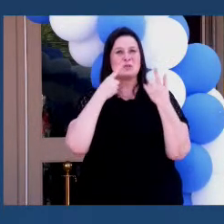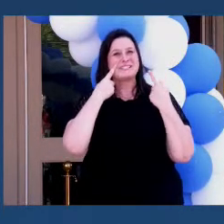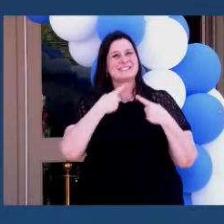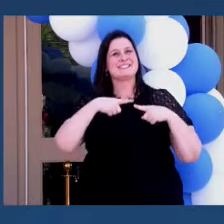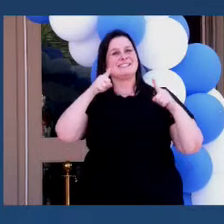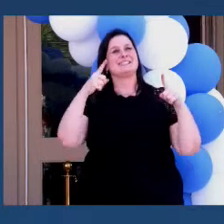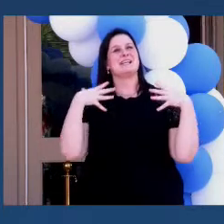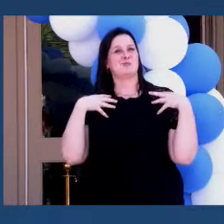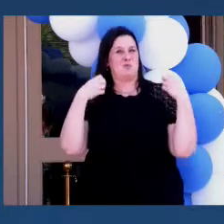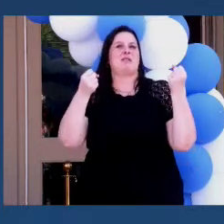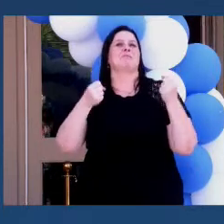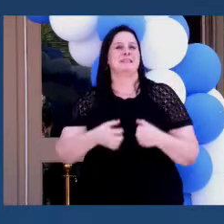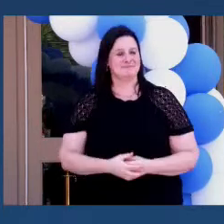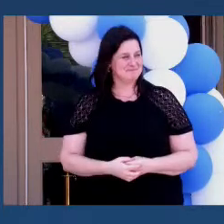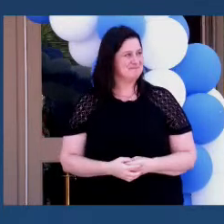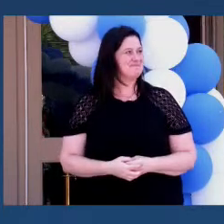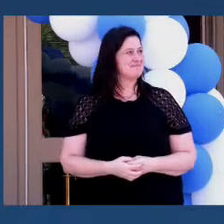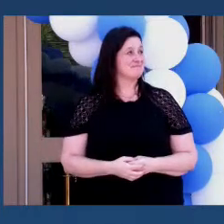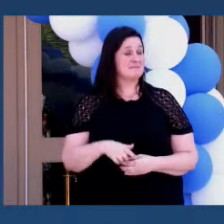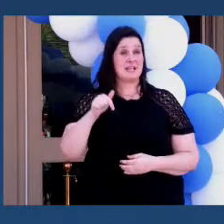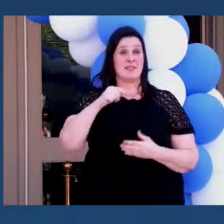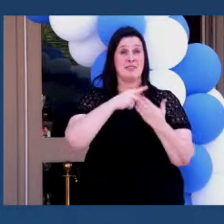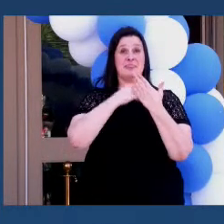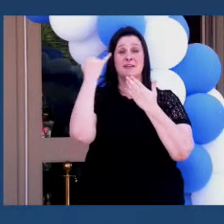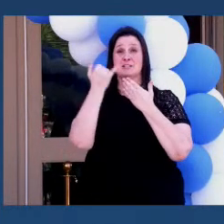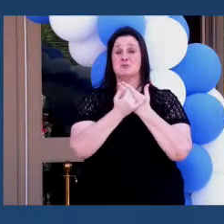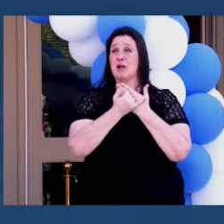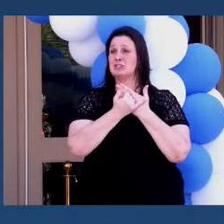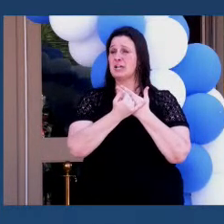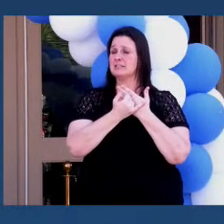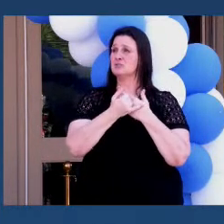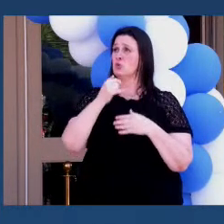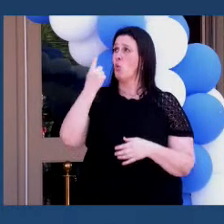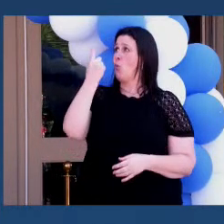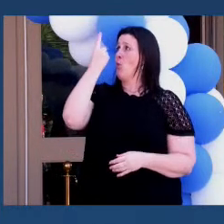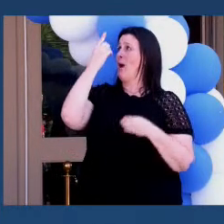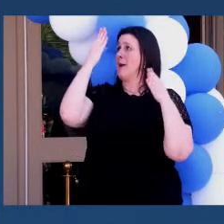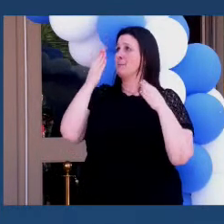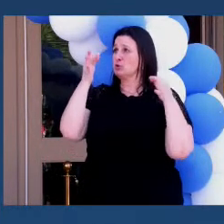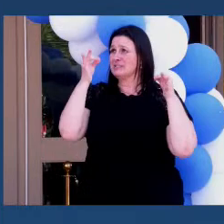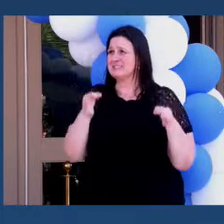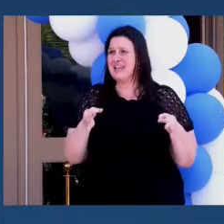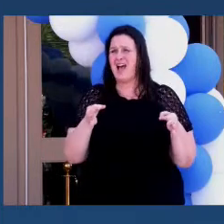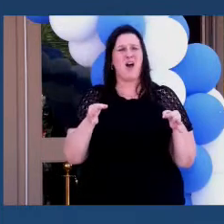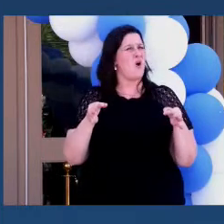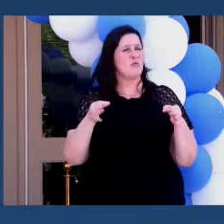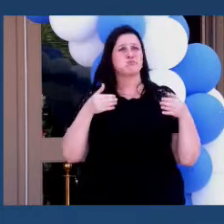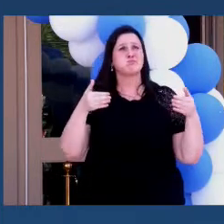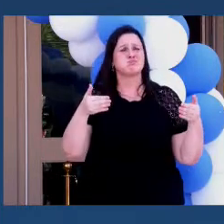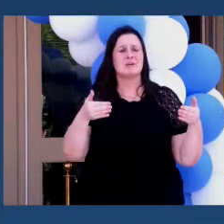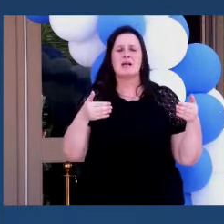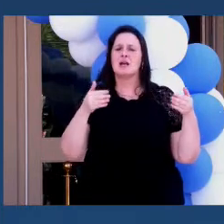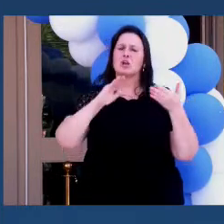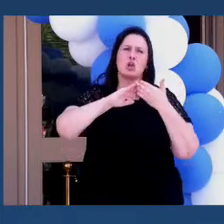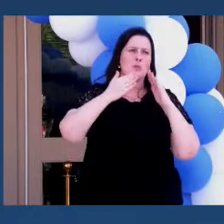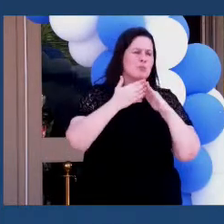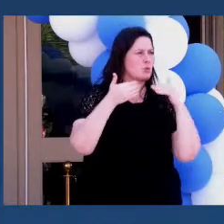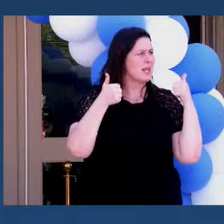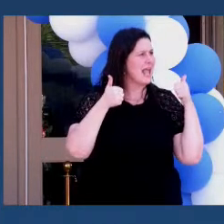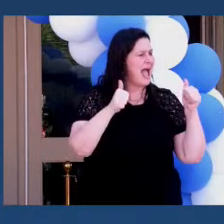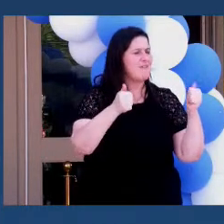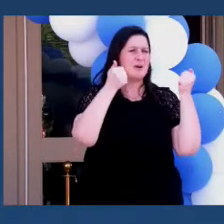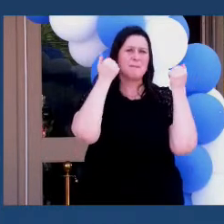well-being. The project was not a solitary endeavor. It was a community effort. Countless individuals